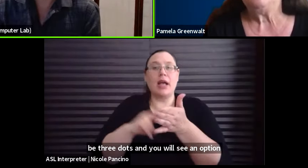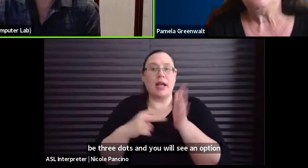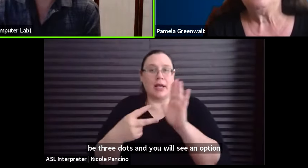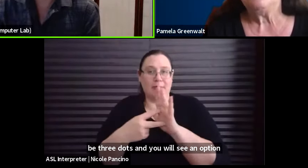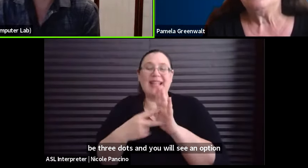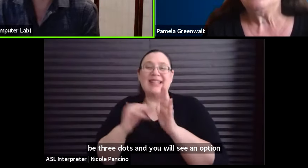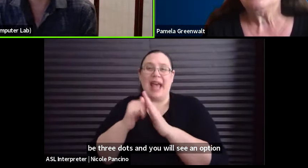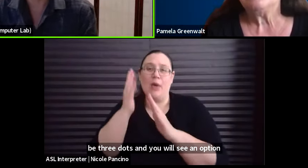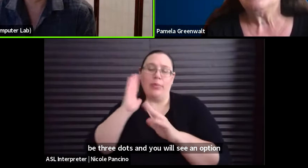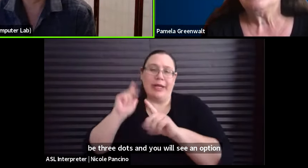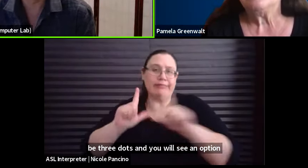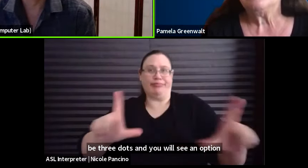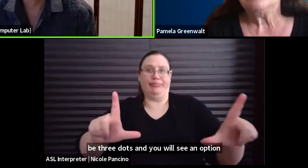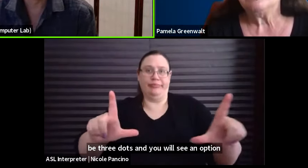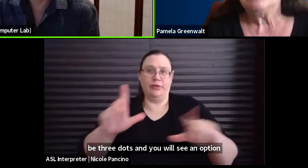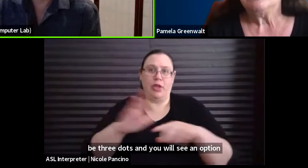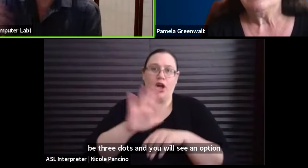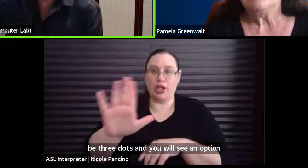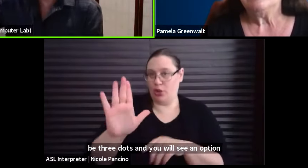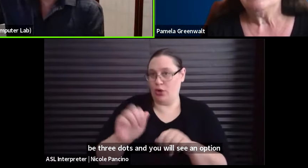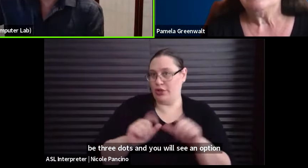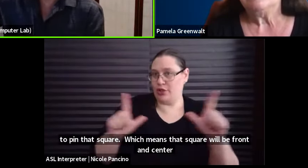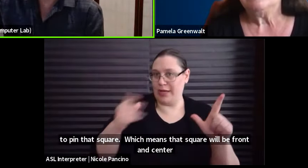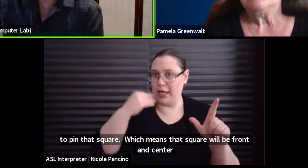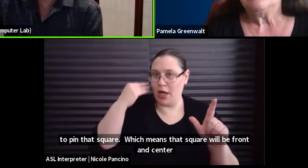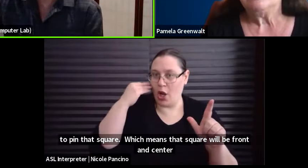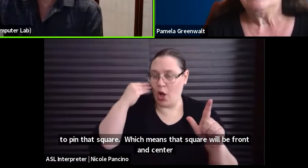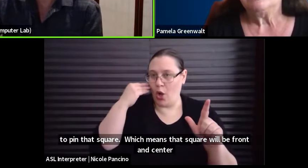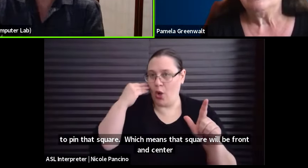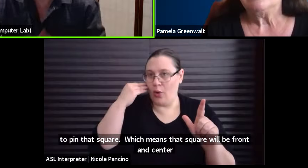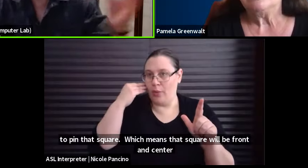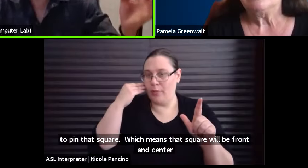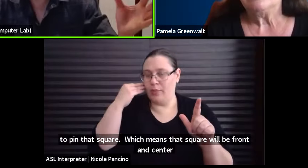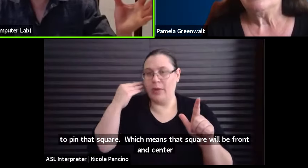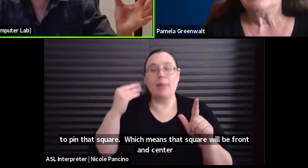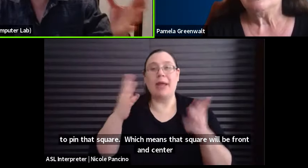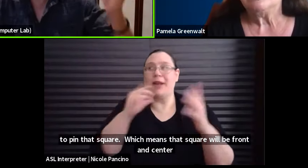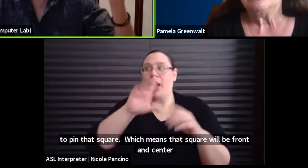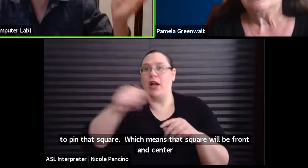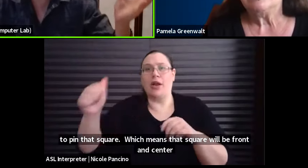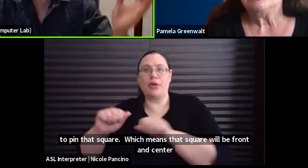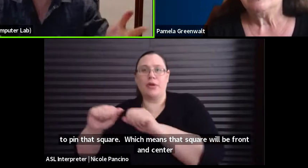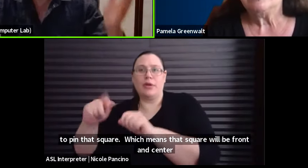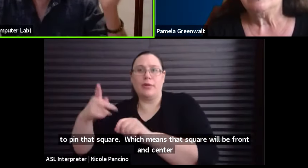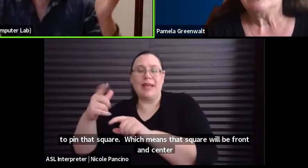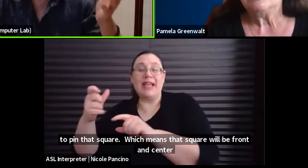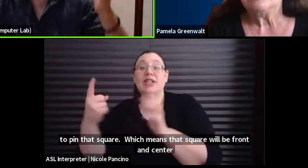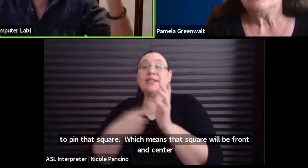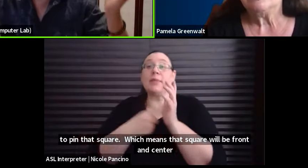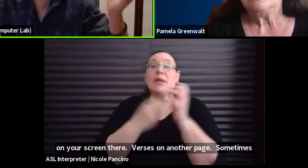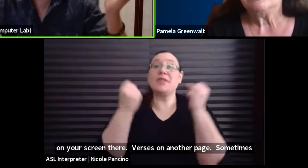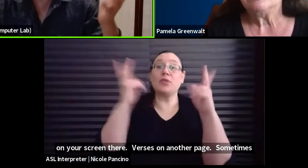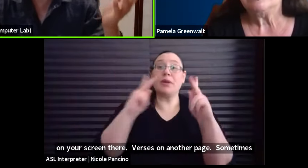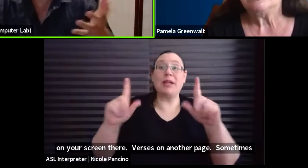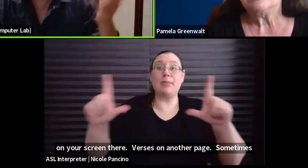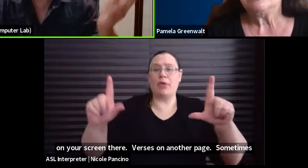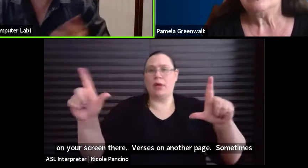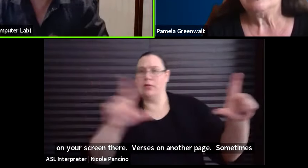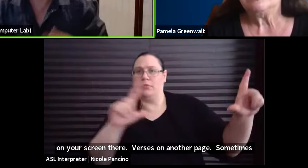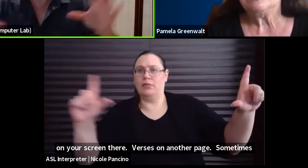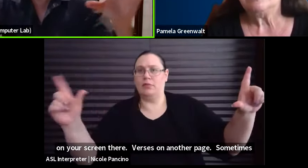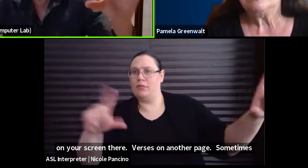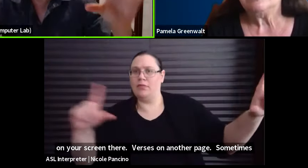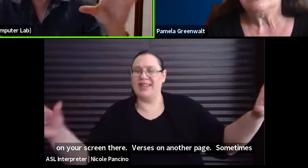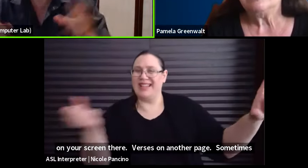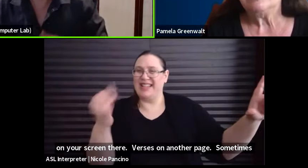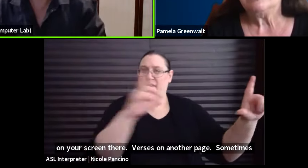center on your screen there, versus on another page, because sometimes the meeting session could be so big that, if there are 50 people in the room, you may not